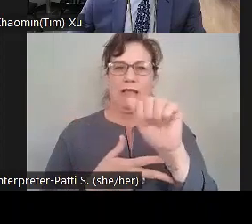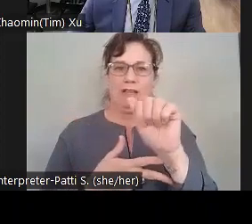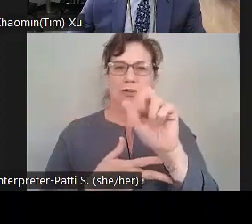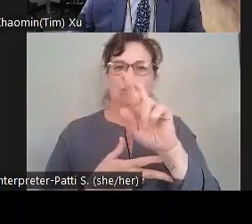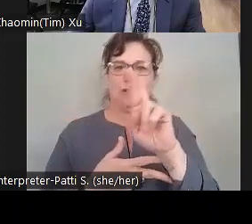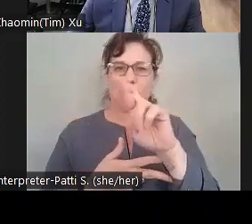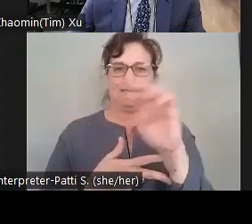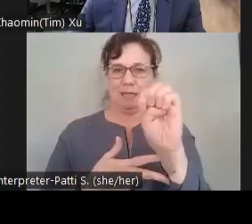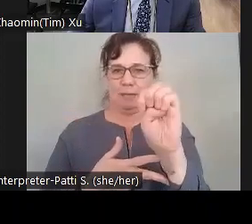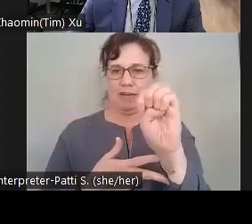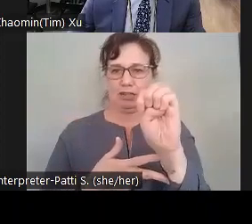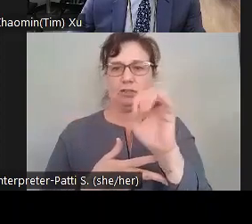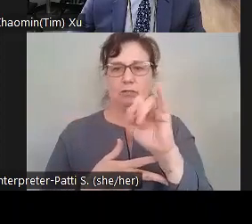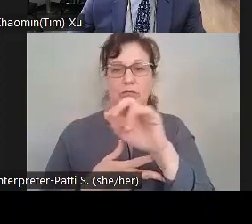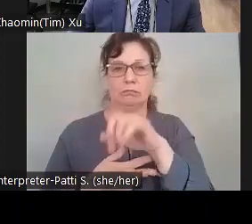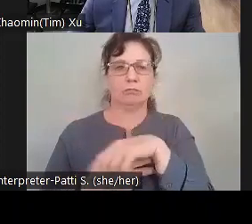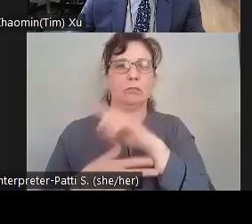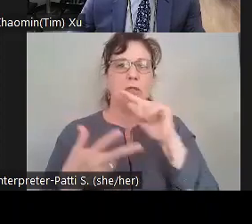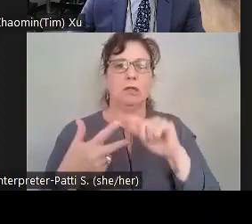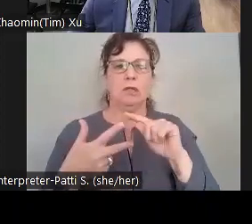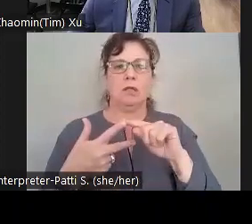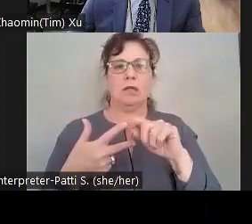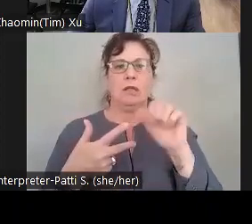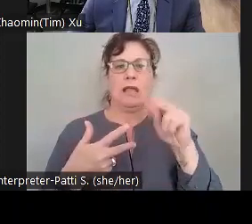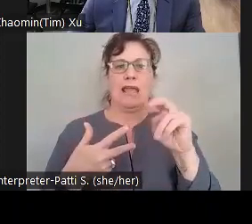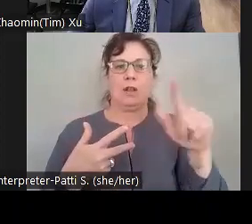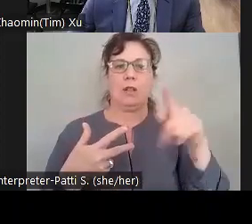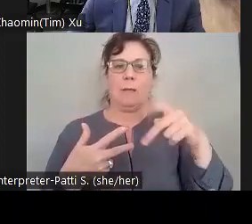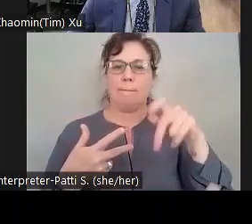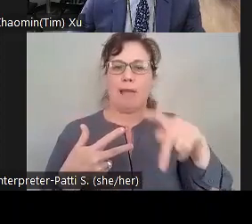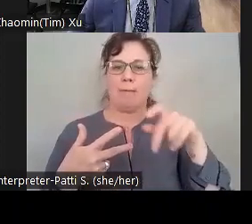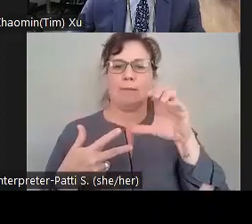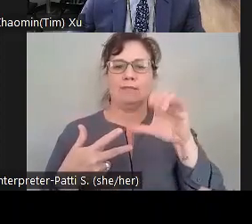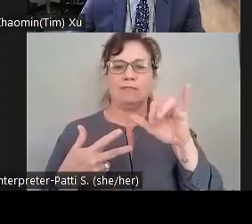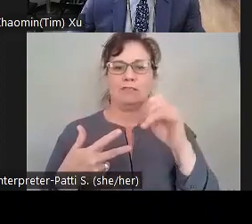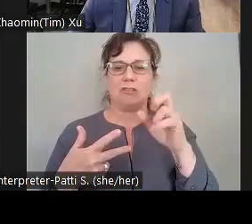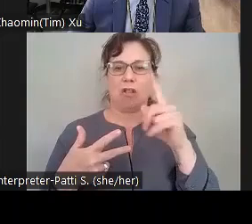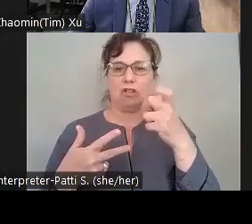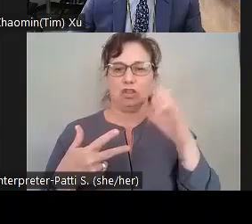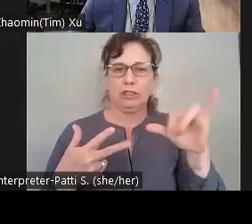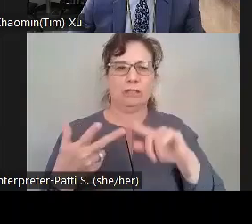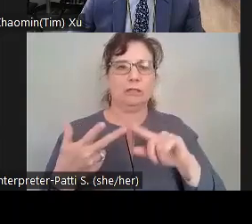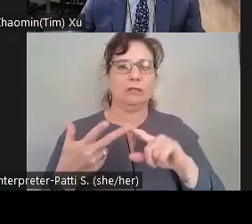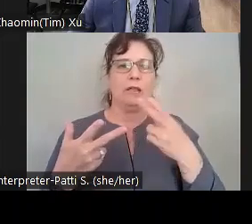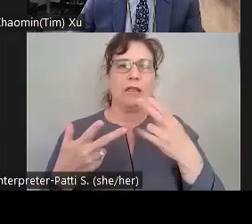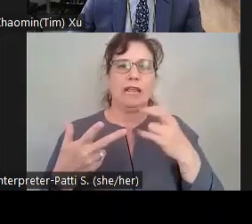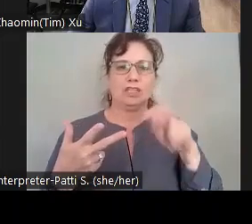DARE. There's anal pap cytology, and there's HPV testing. So we'll go through those a little bit.